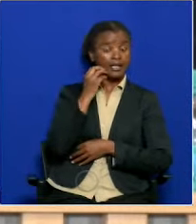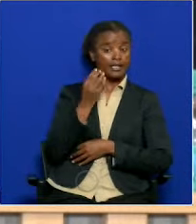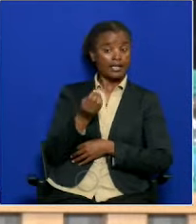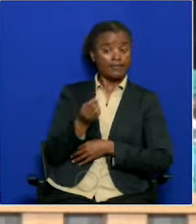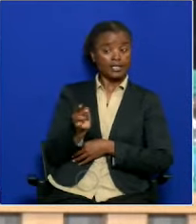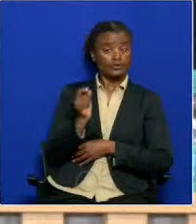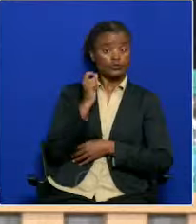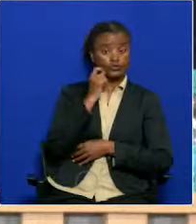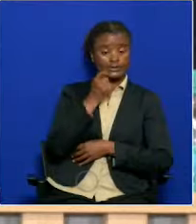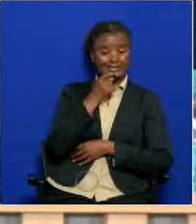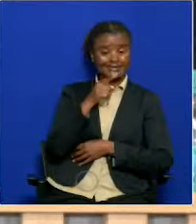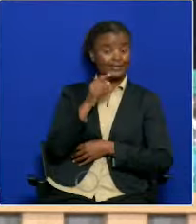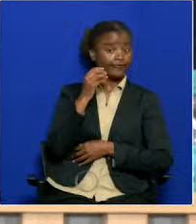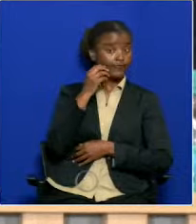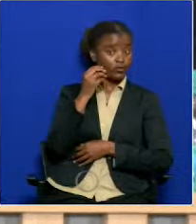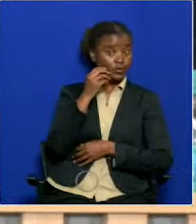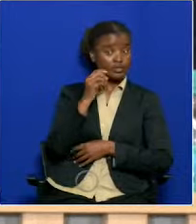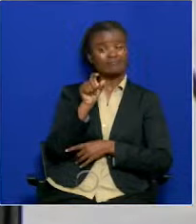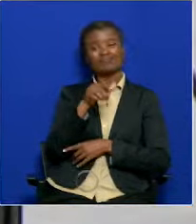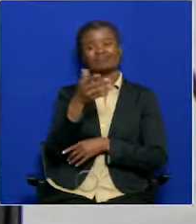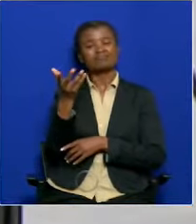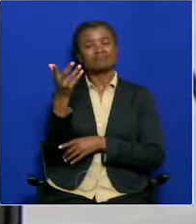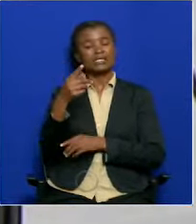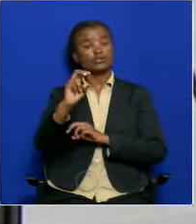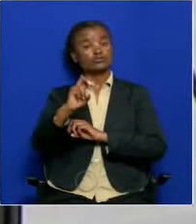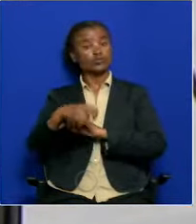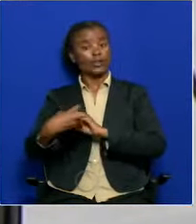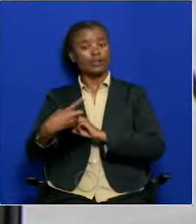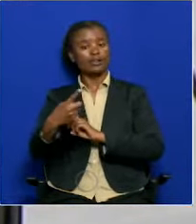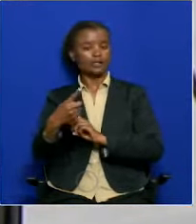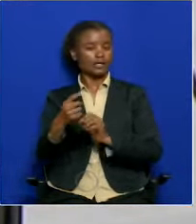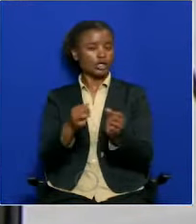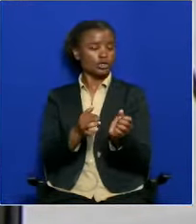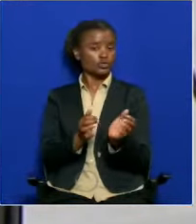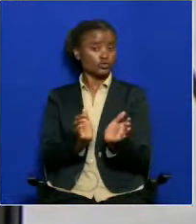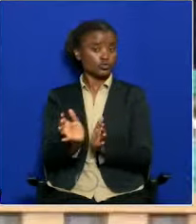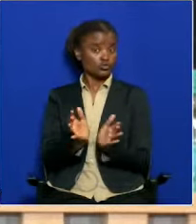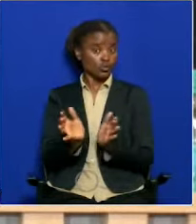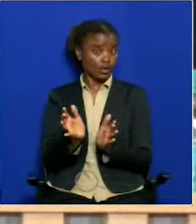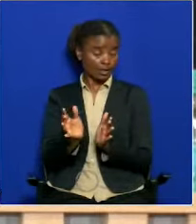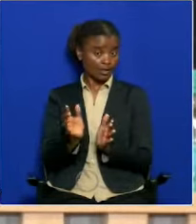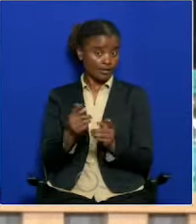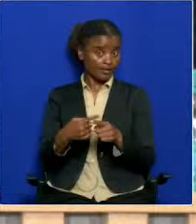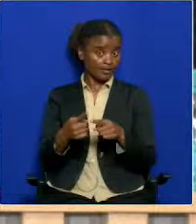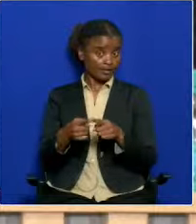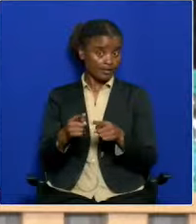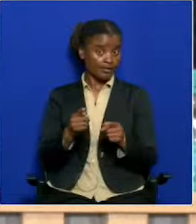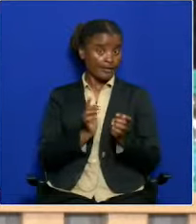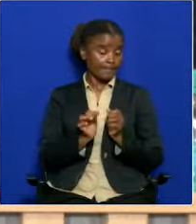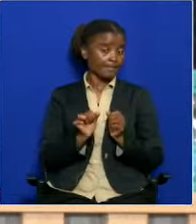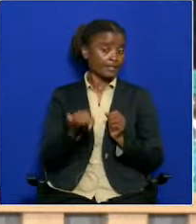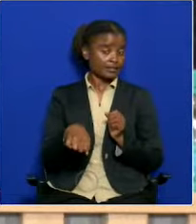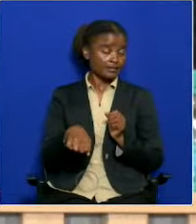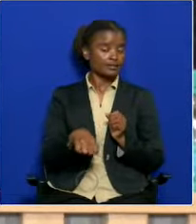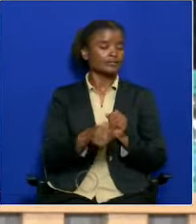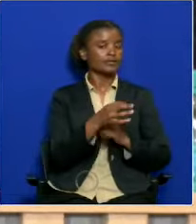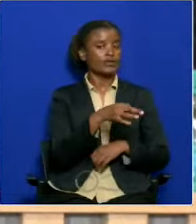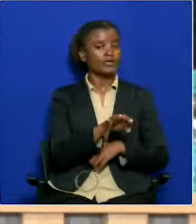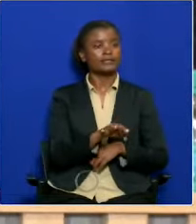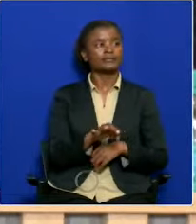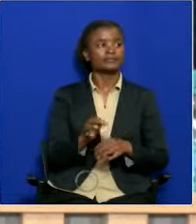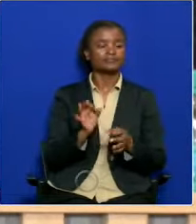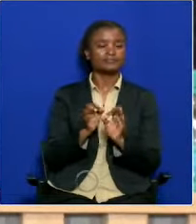stolen at a soccer match. That is correct. I'm referring to